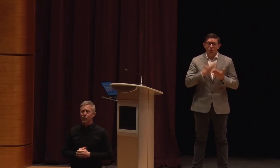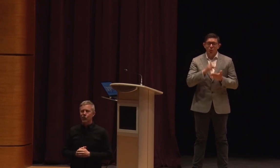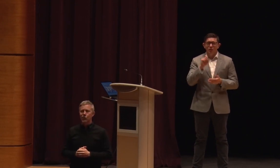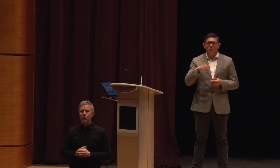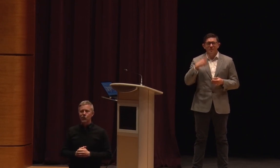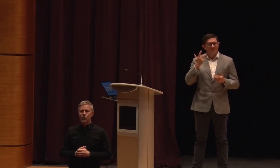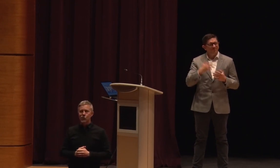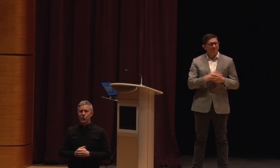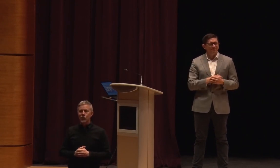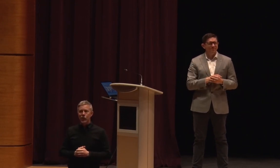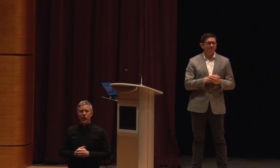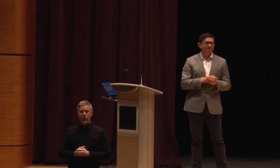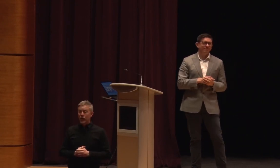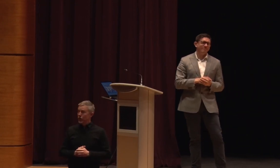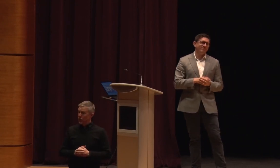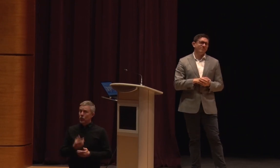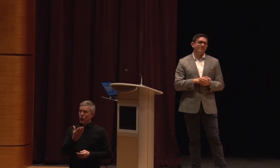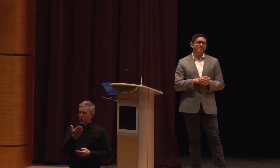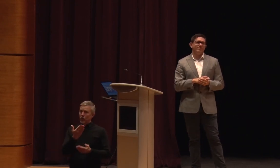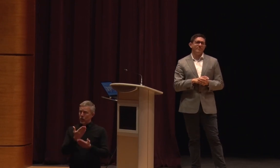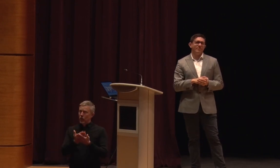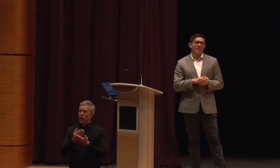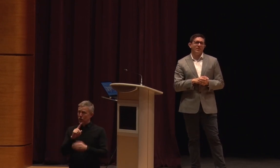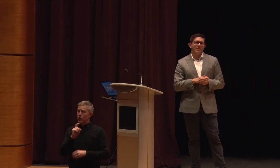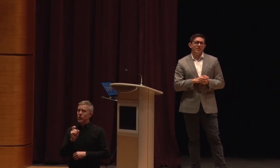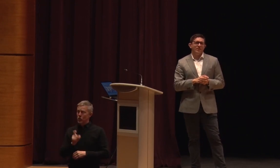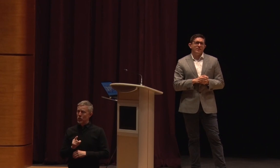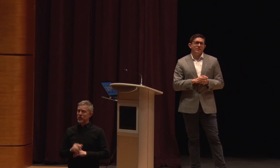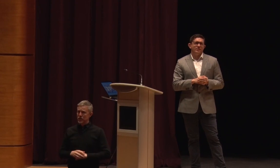Well, that's a great question.